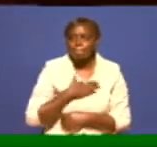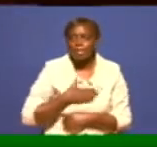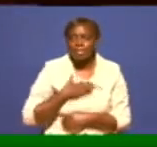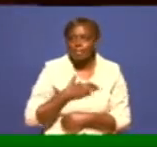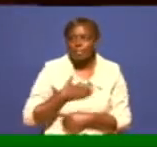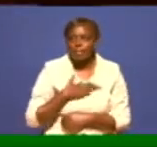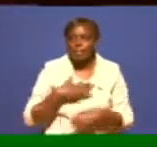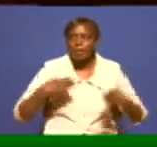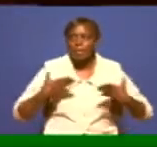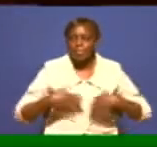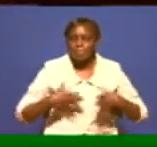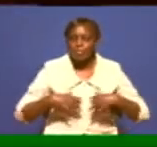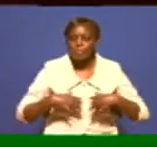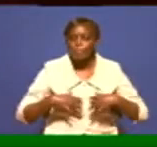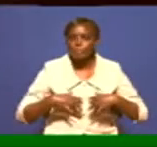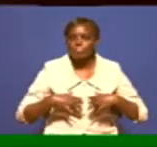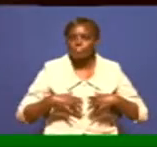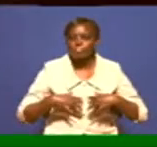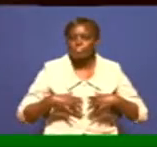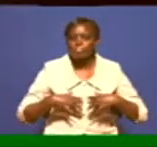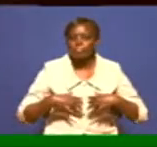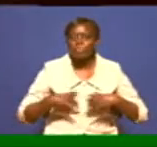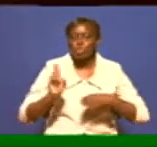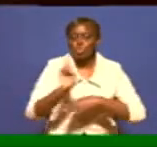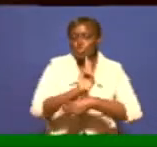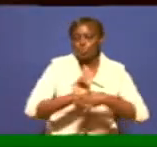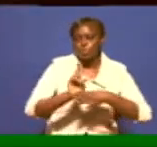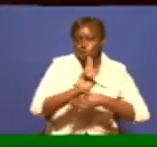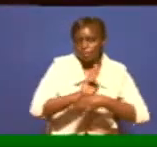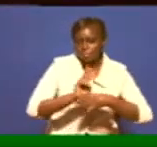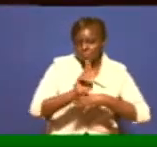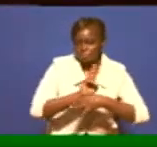people are quietly take your leave, spending.